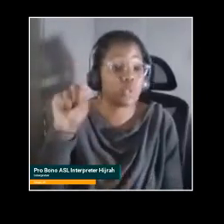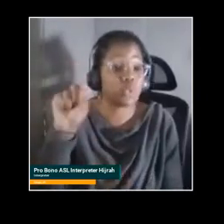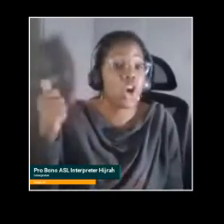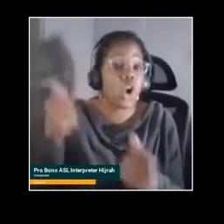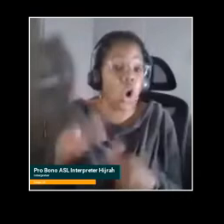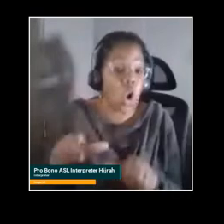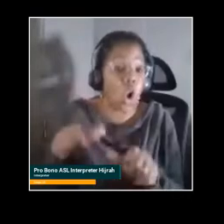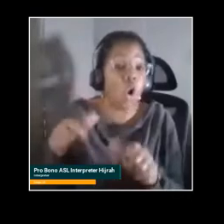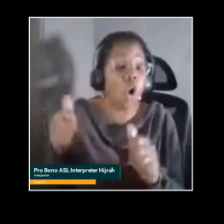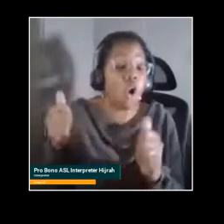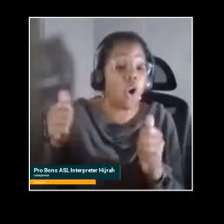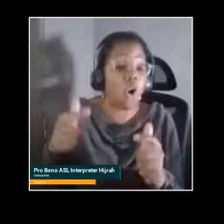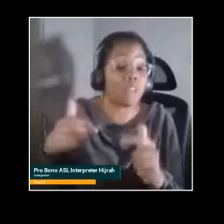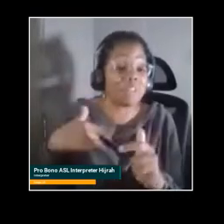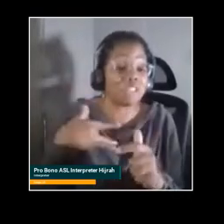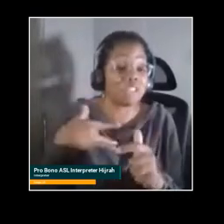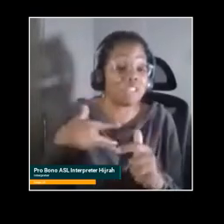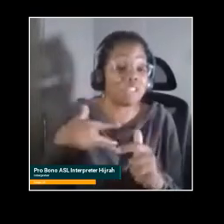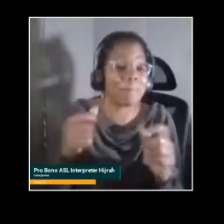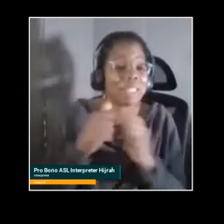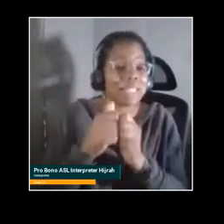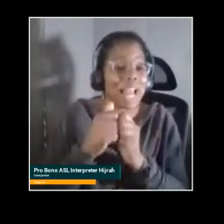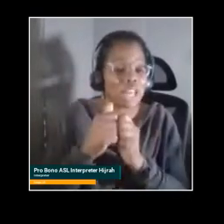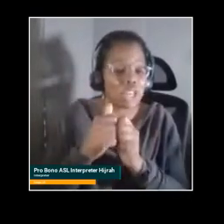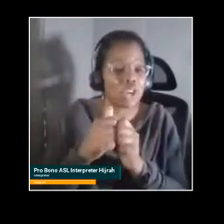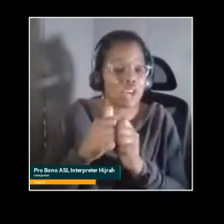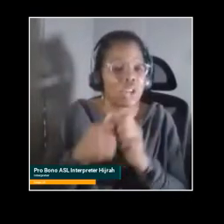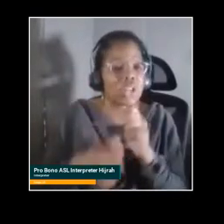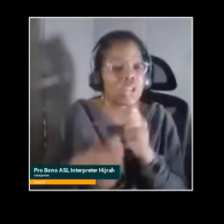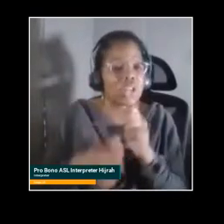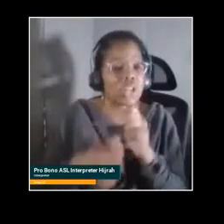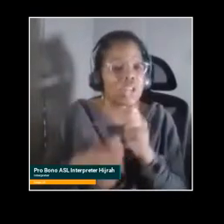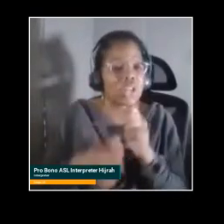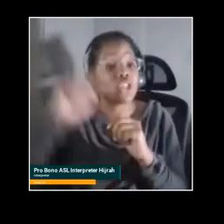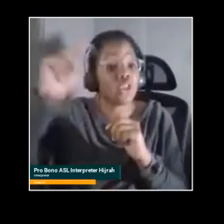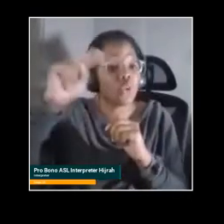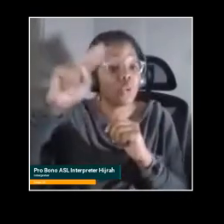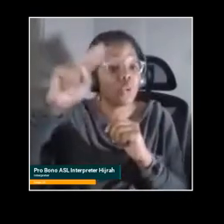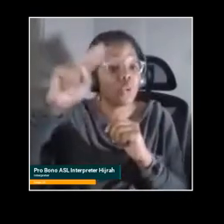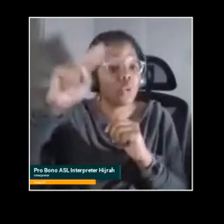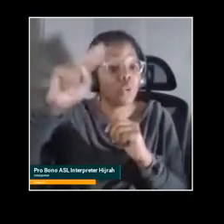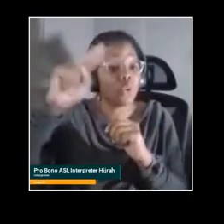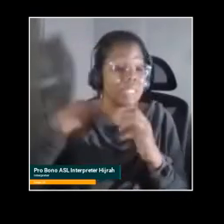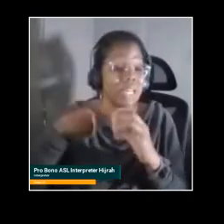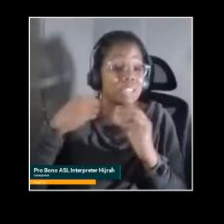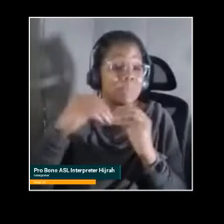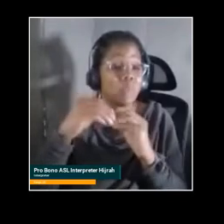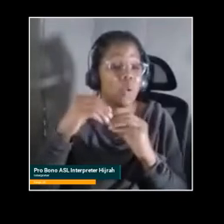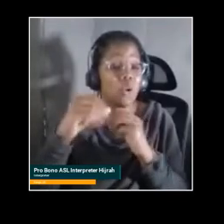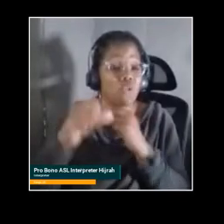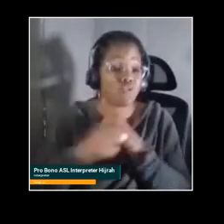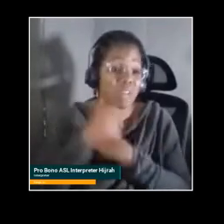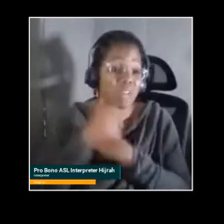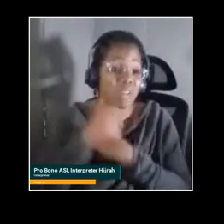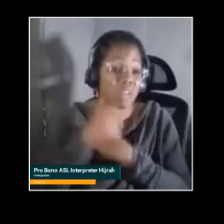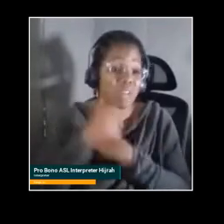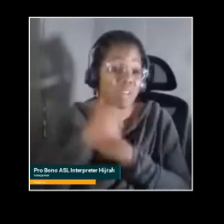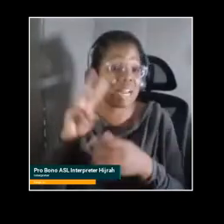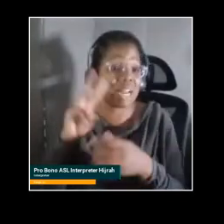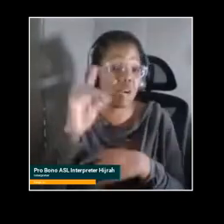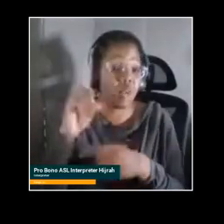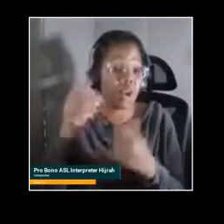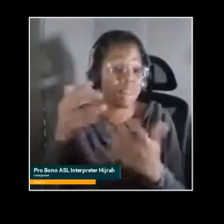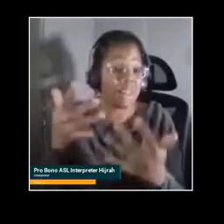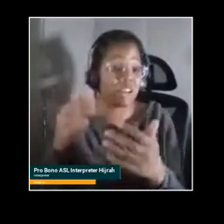together, and then you can see that generally the north part of US have a more risk in terms of